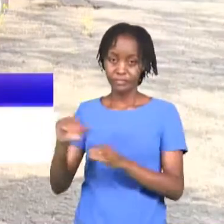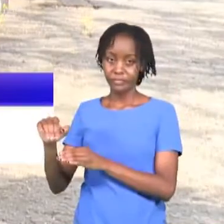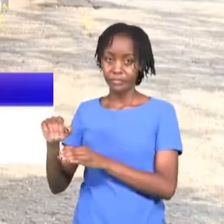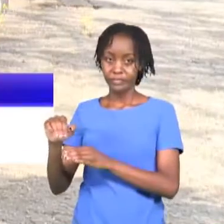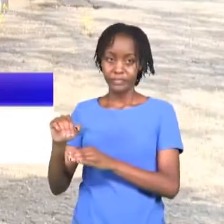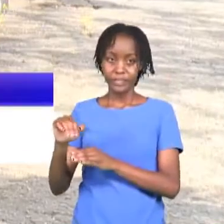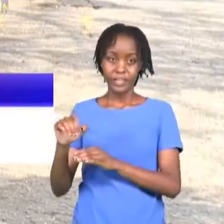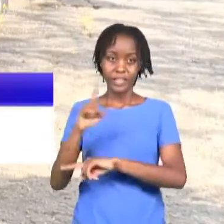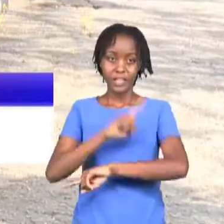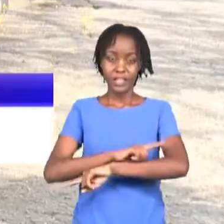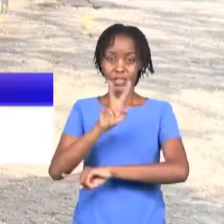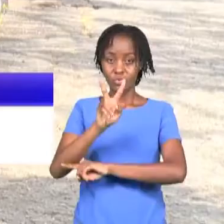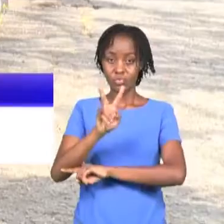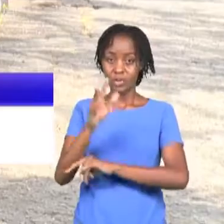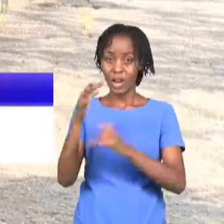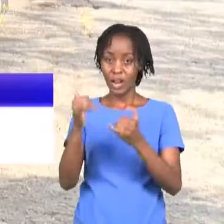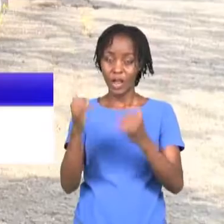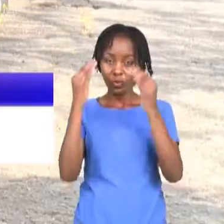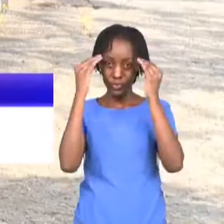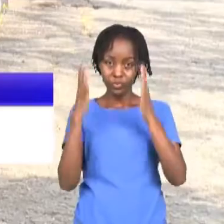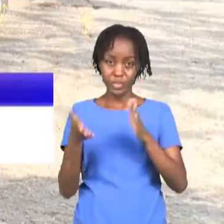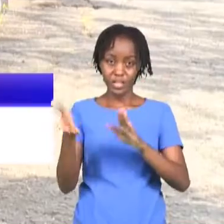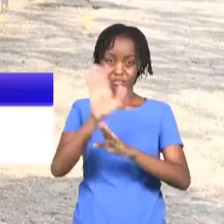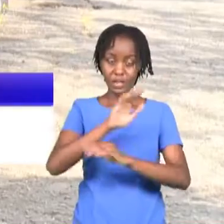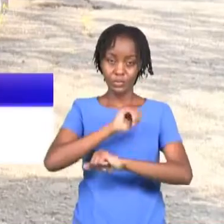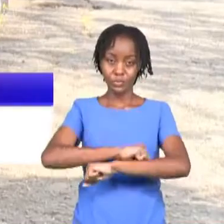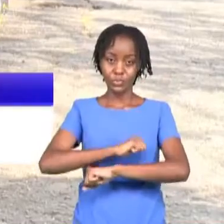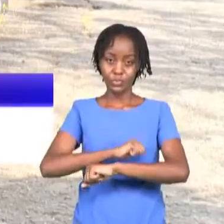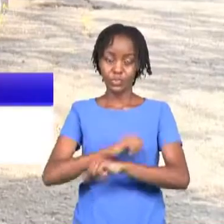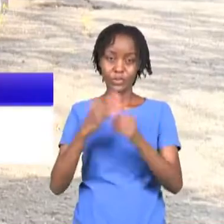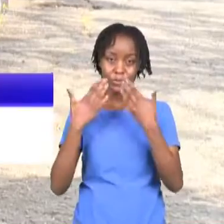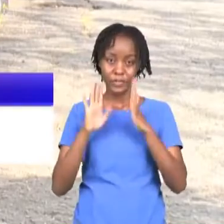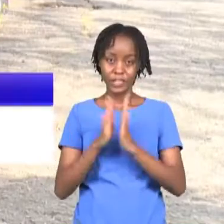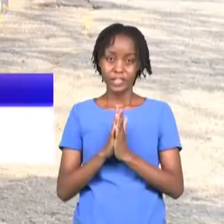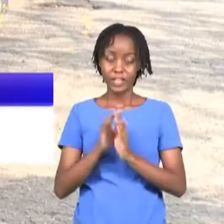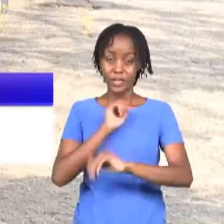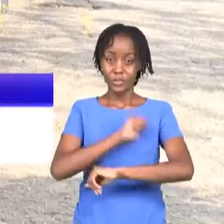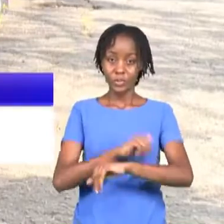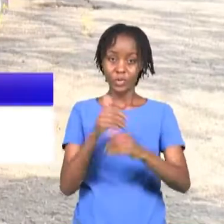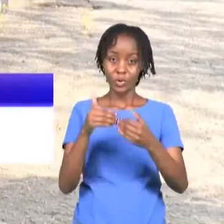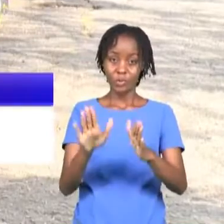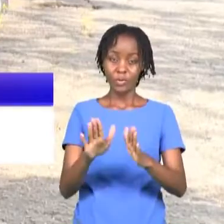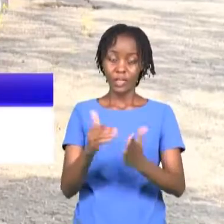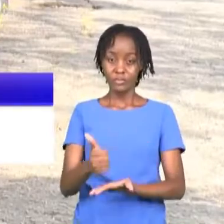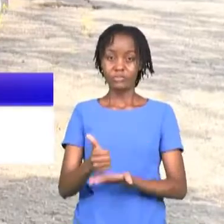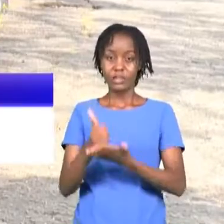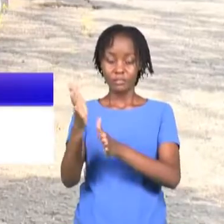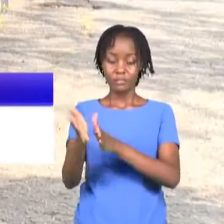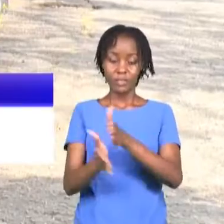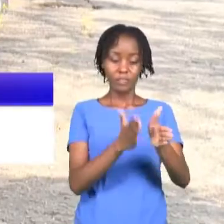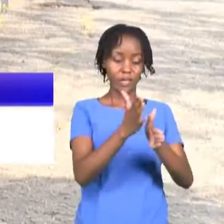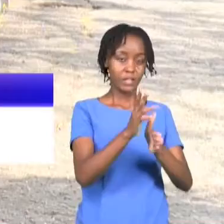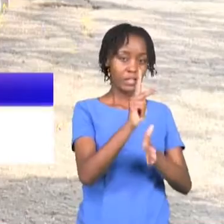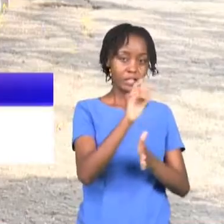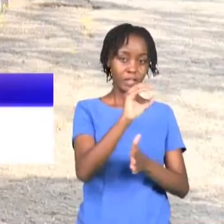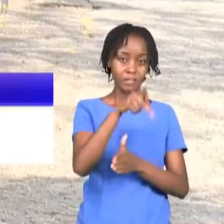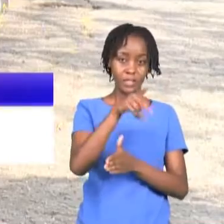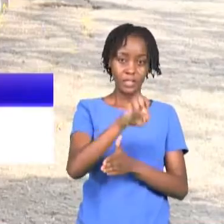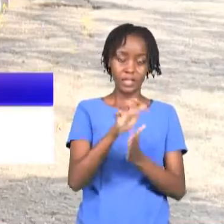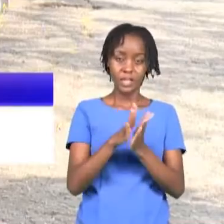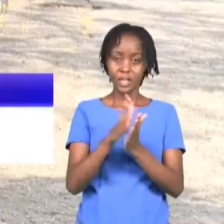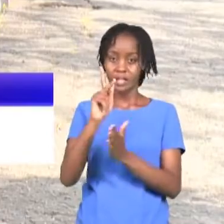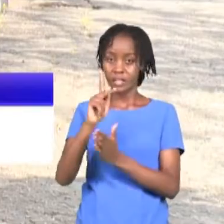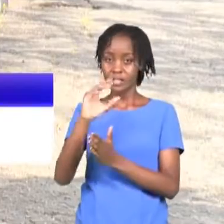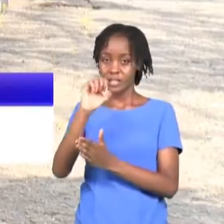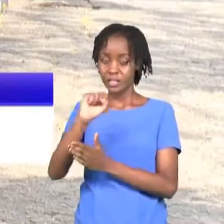gradually most students are reporting back. Schools were reopened to enable preparation for KCPE and KCC national